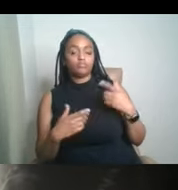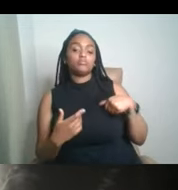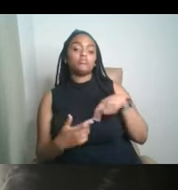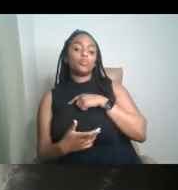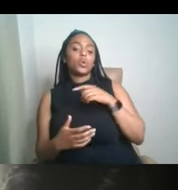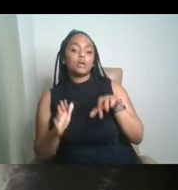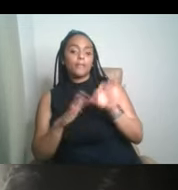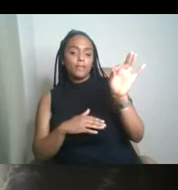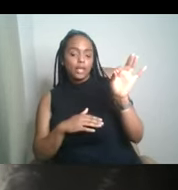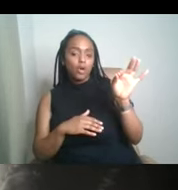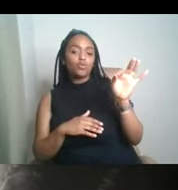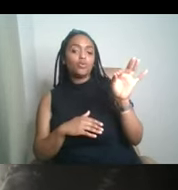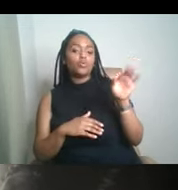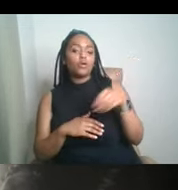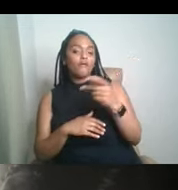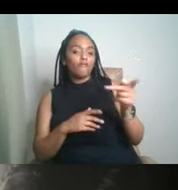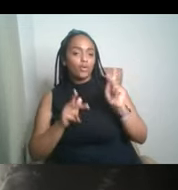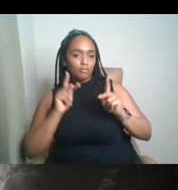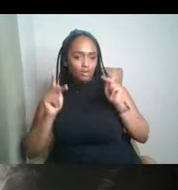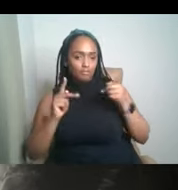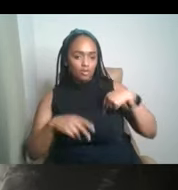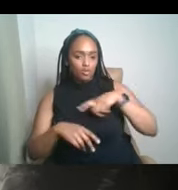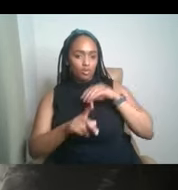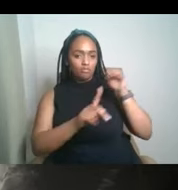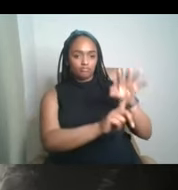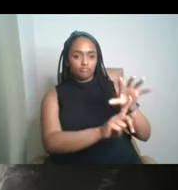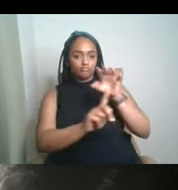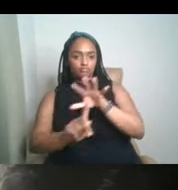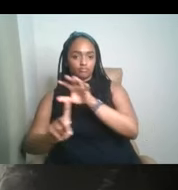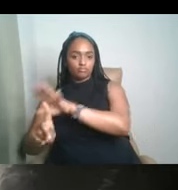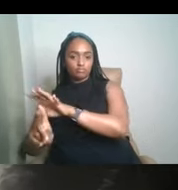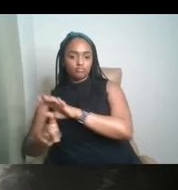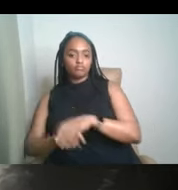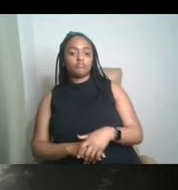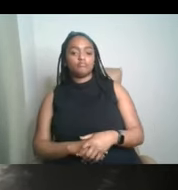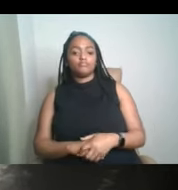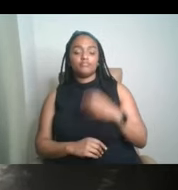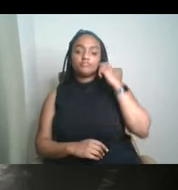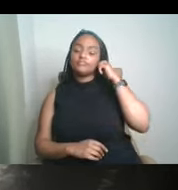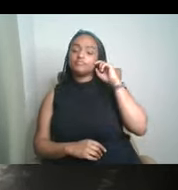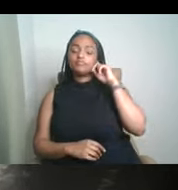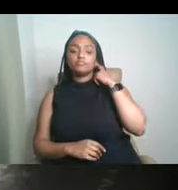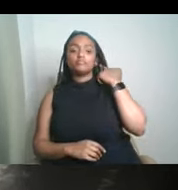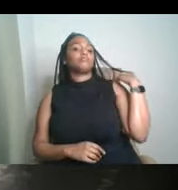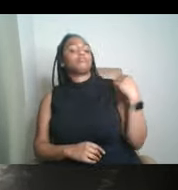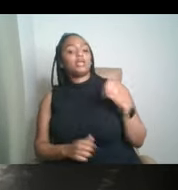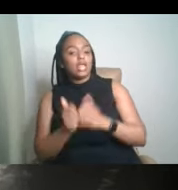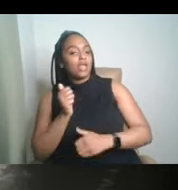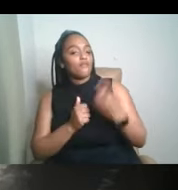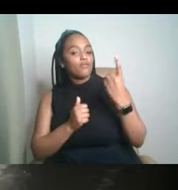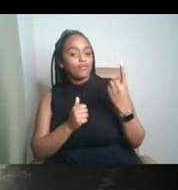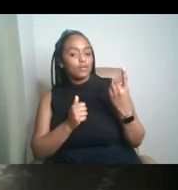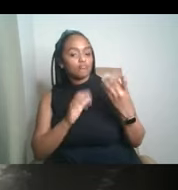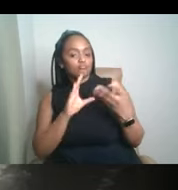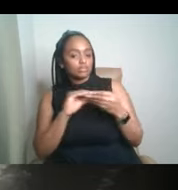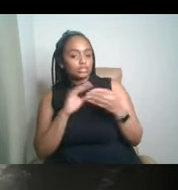out a few people. We're going to spotlight that person. Yeah. And everybody's going to say that